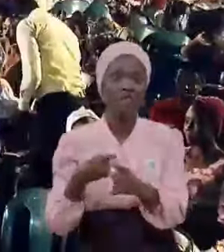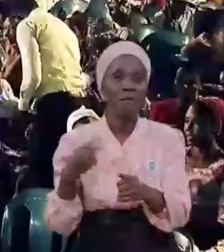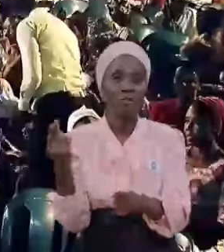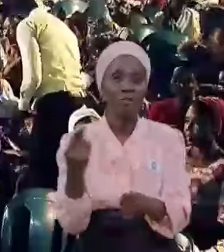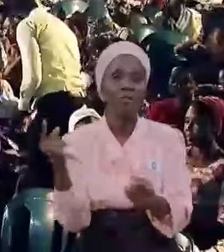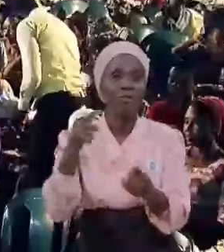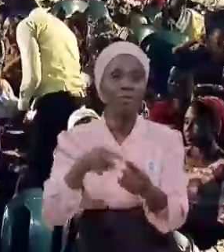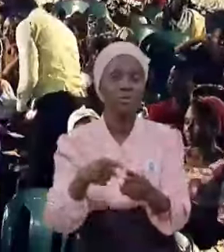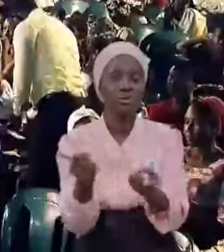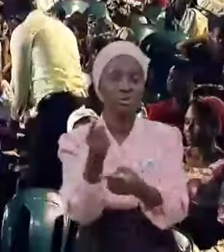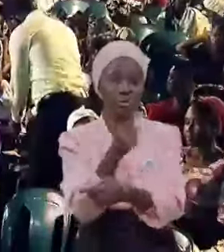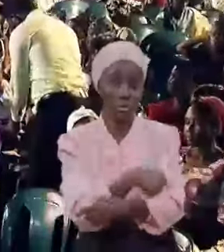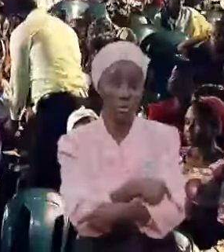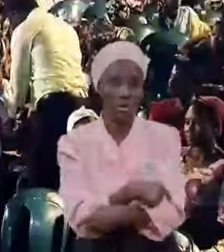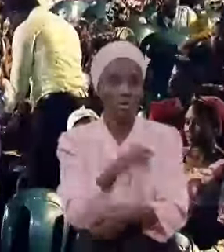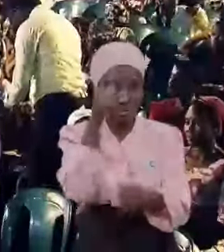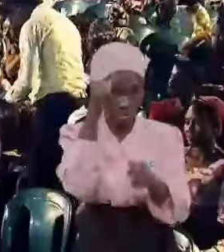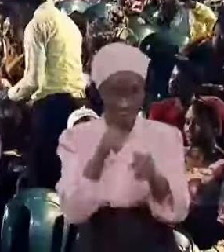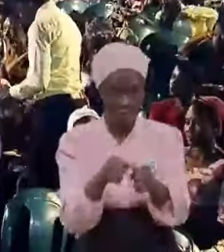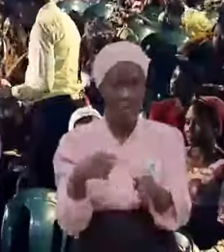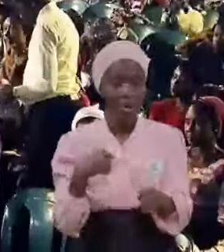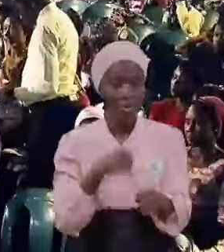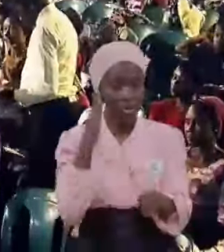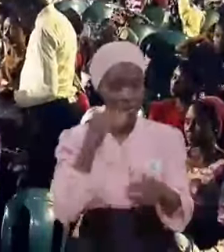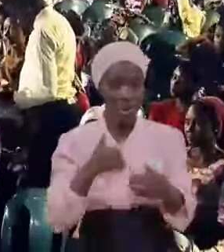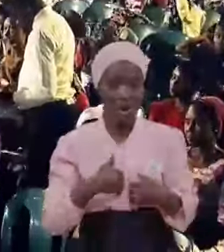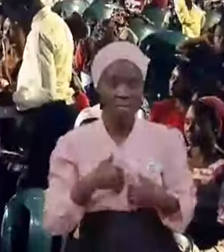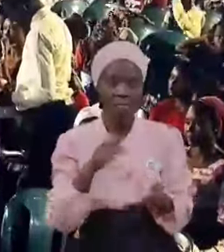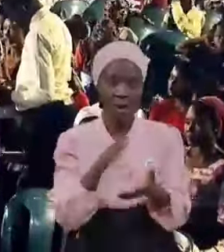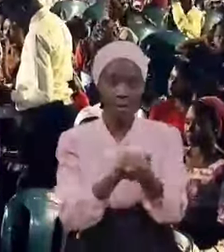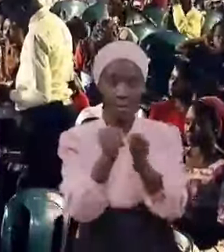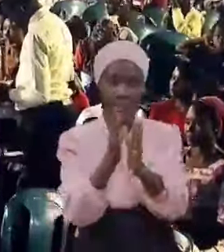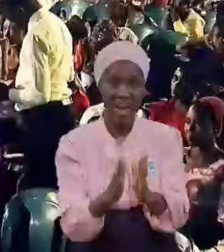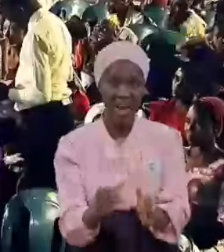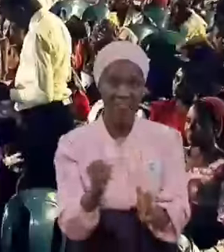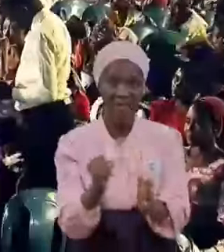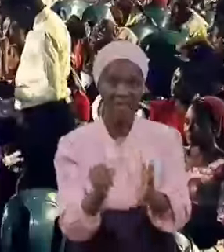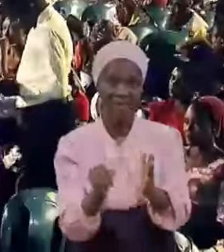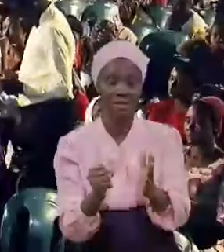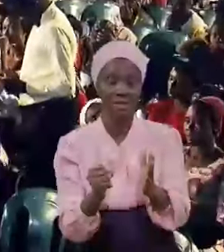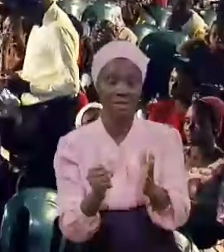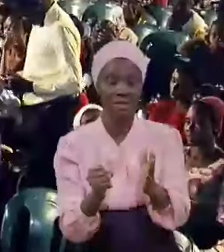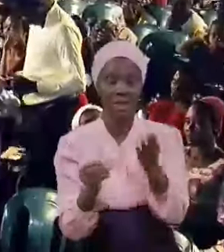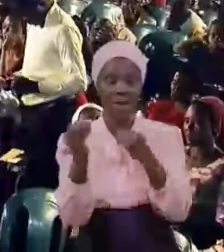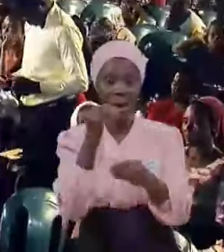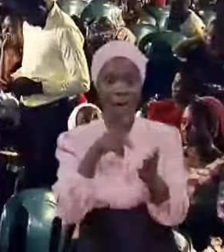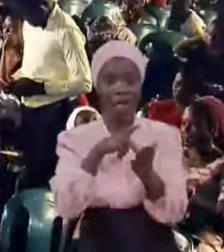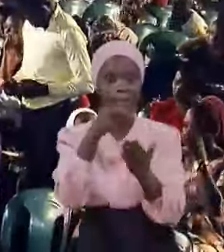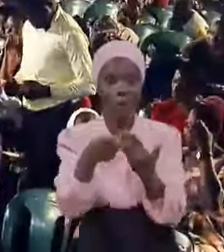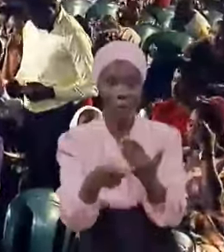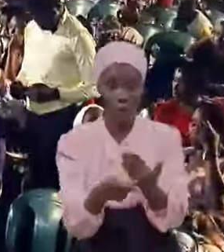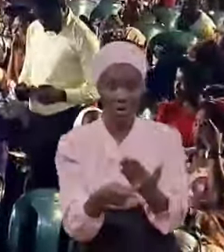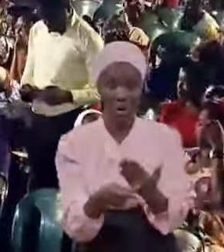converse rally, believers' banquet on Sunday, this coming Sunday, 3rd of